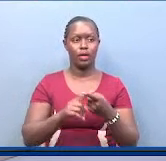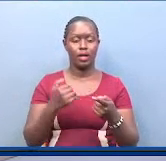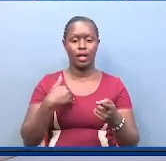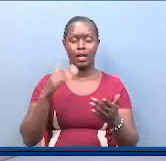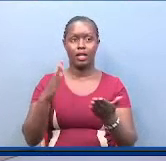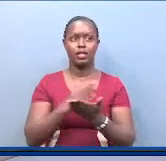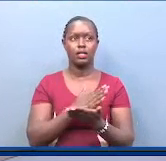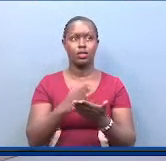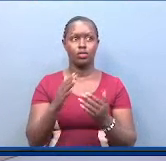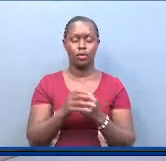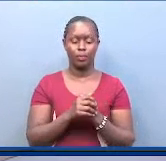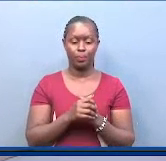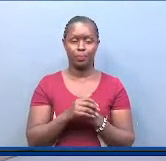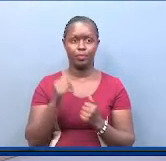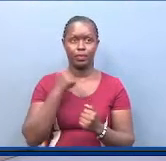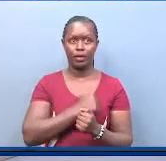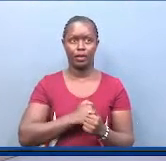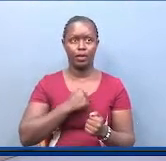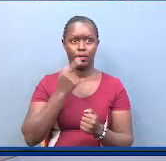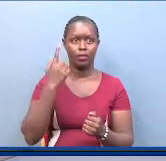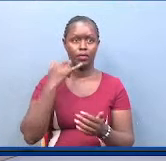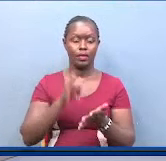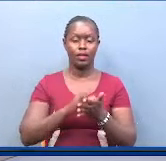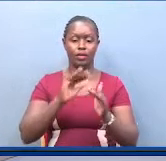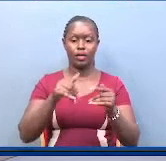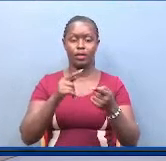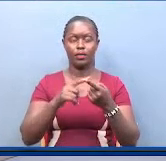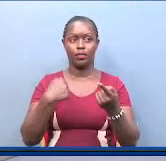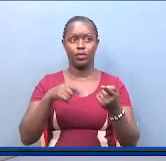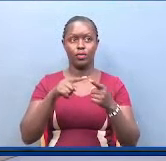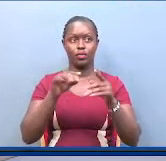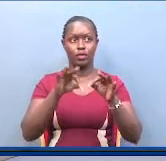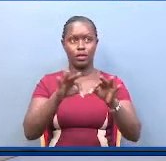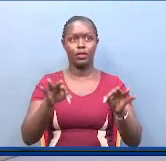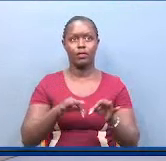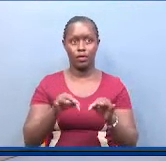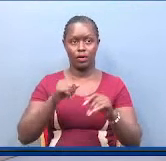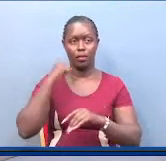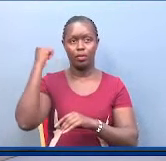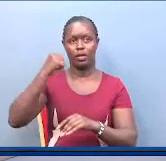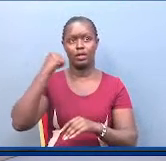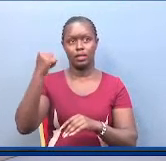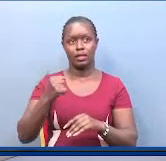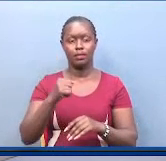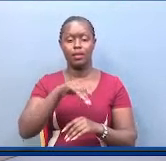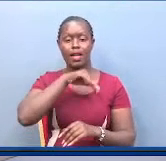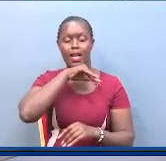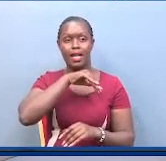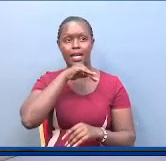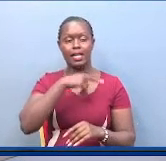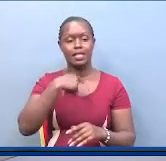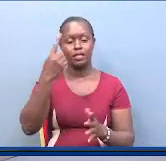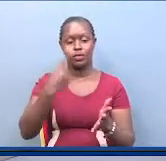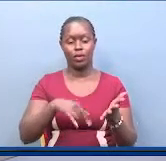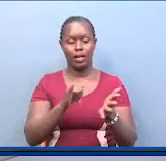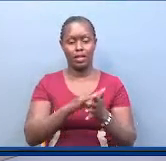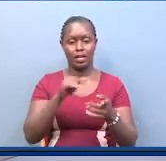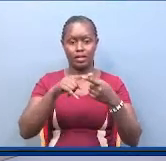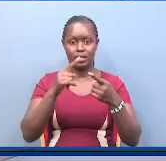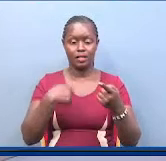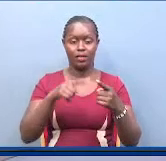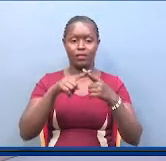show. Apology accepted, given that you are in the field politically. Yes, yes. Raila Odinga says he's climbing the